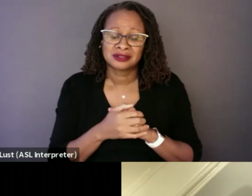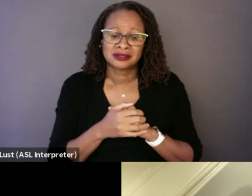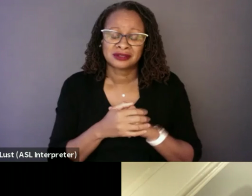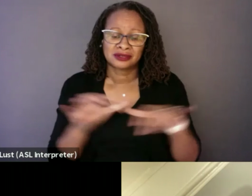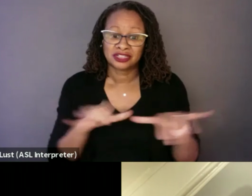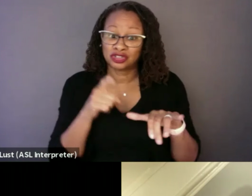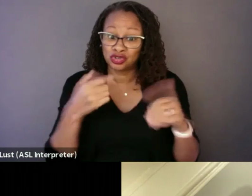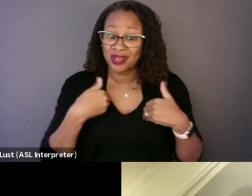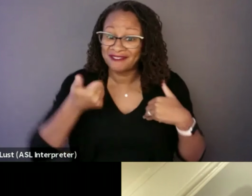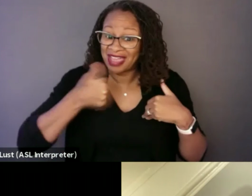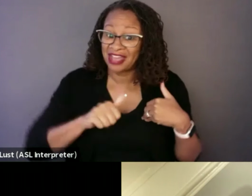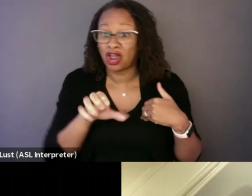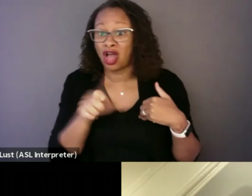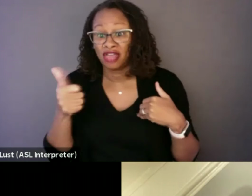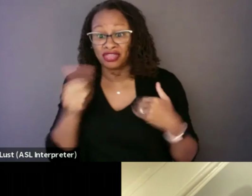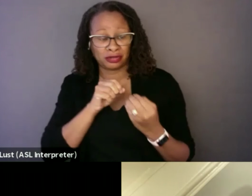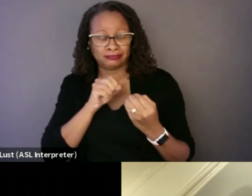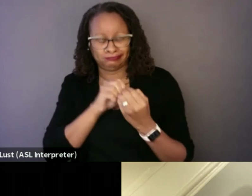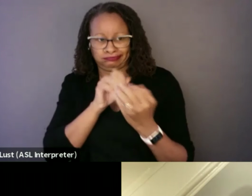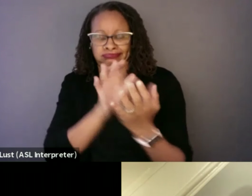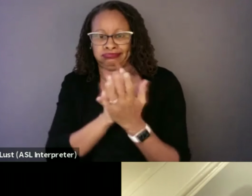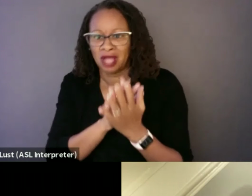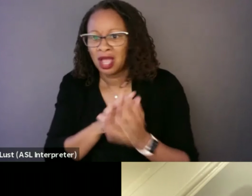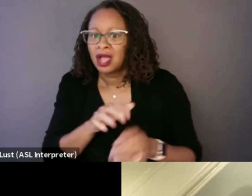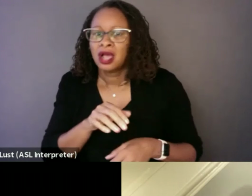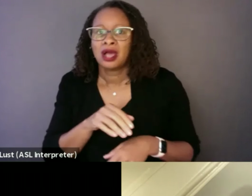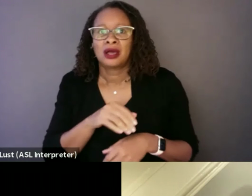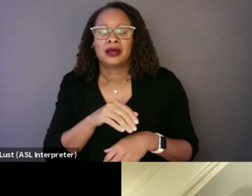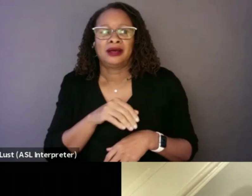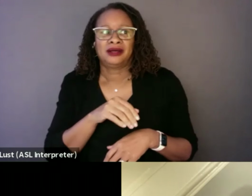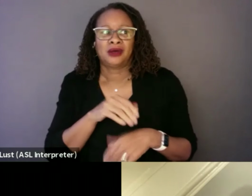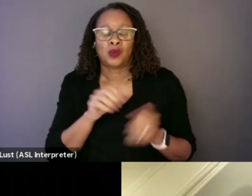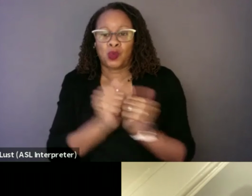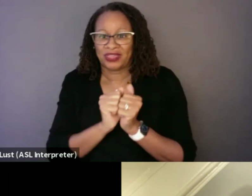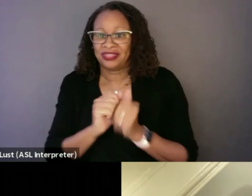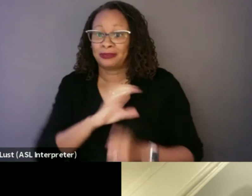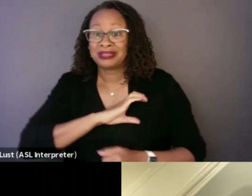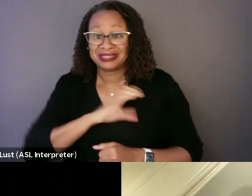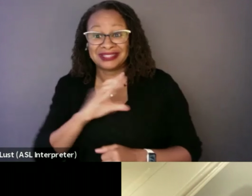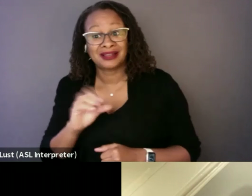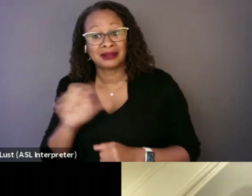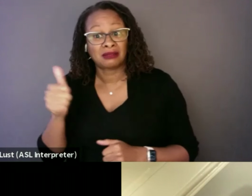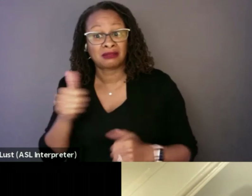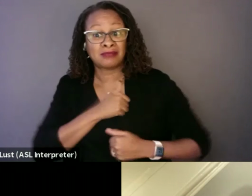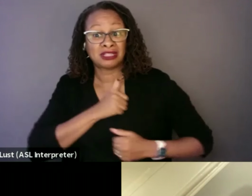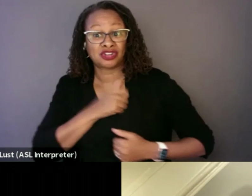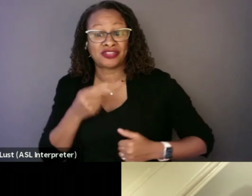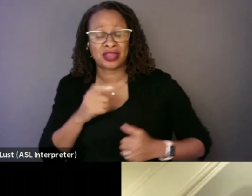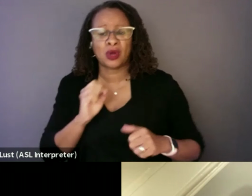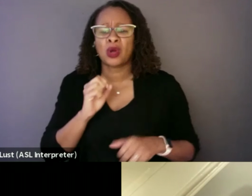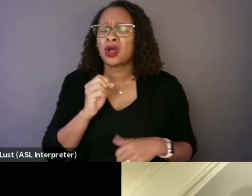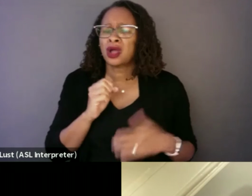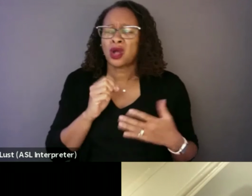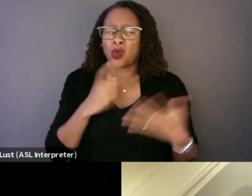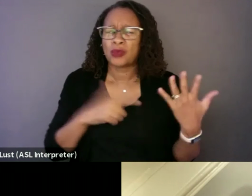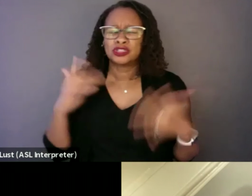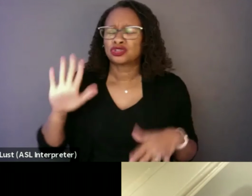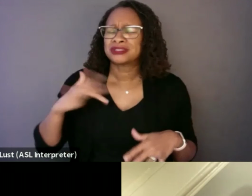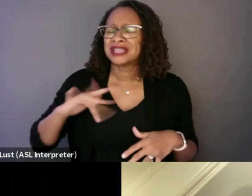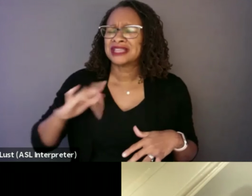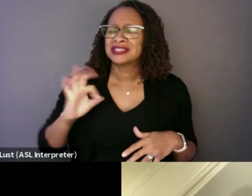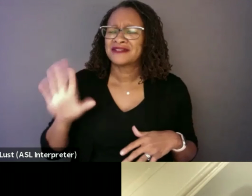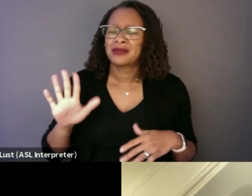did you have any other encounters with them other than kind of this press conference they were doing? And what was your sense of them actually being there? You know, in the